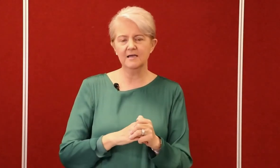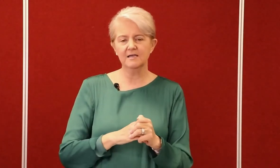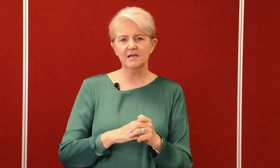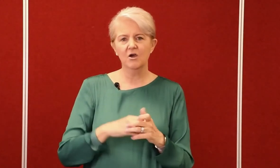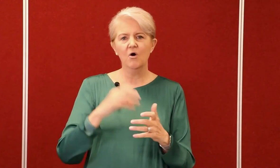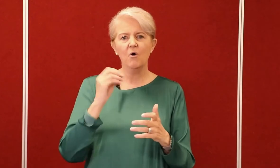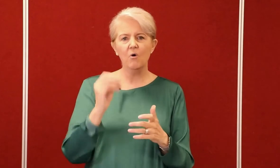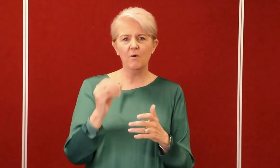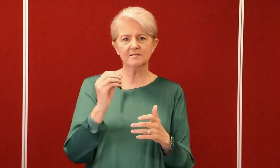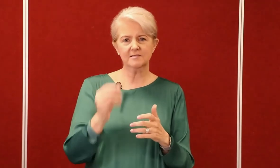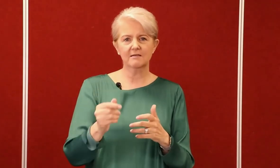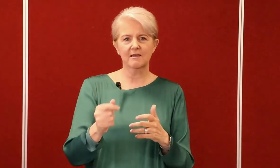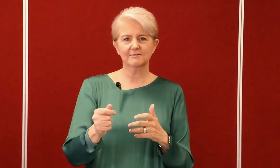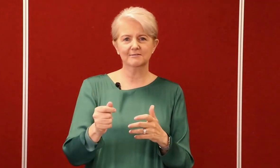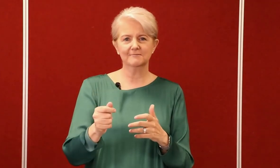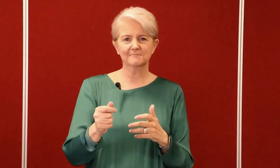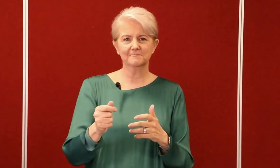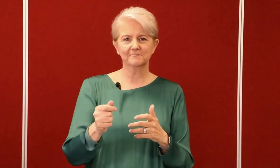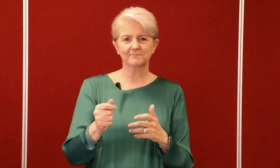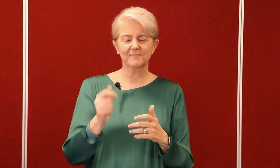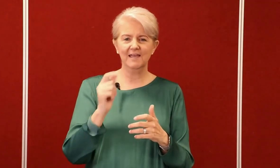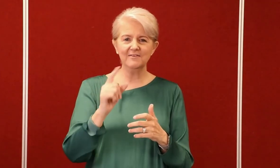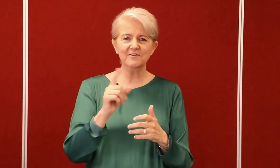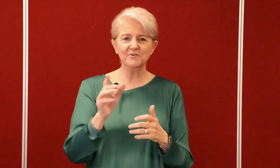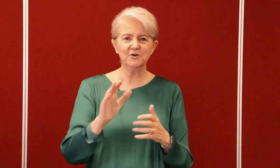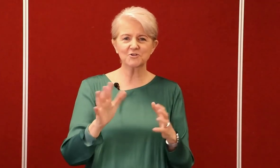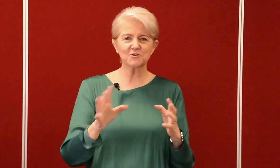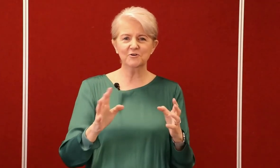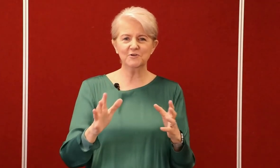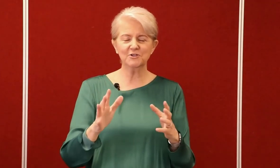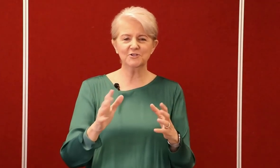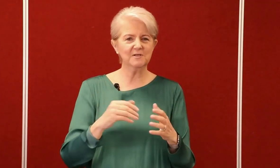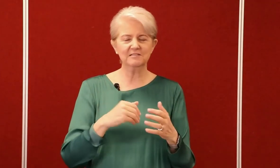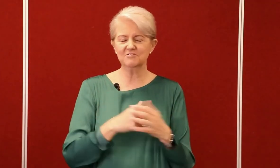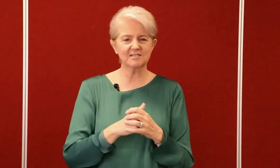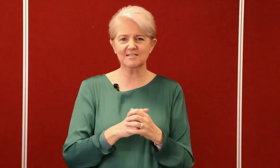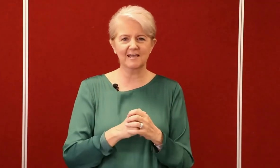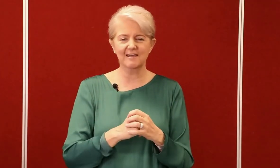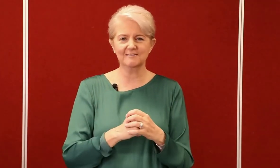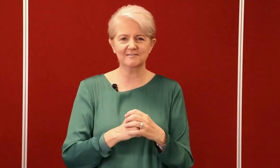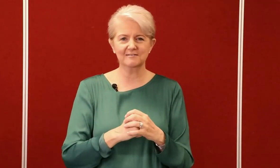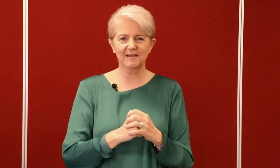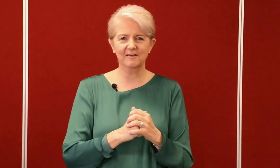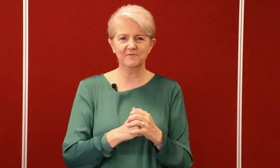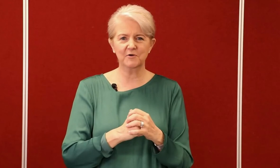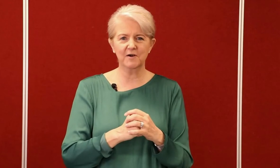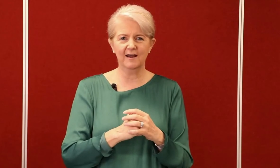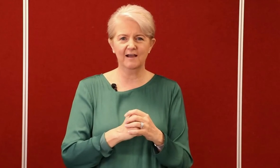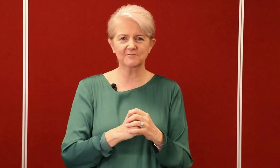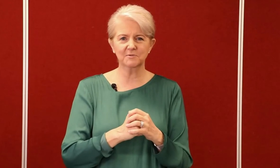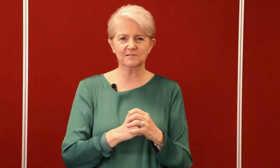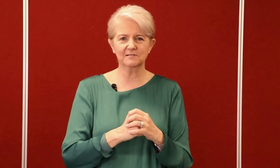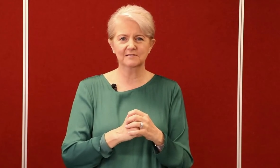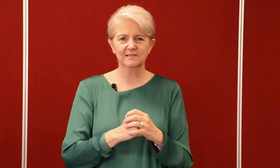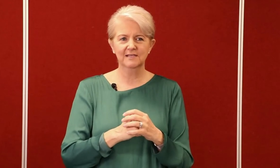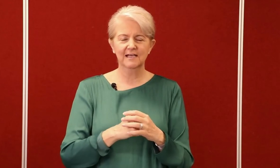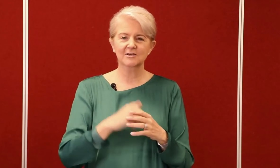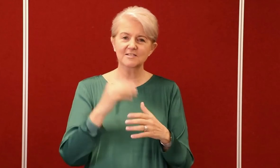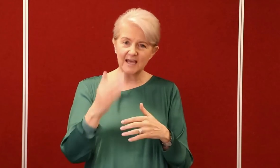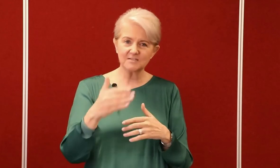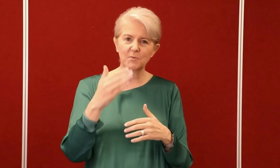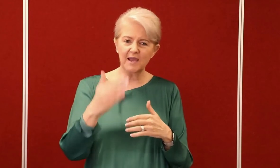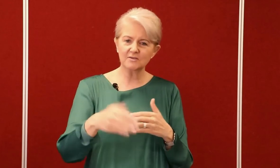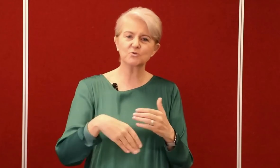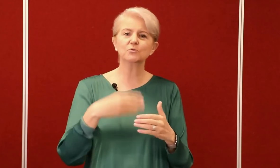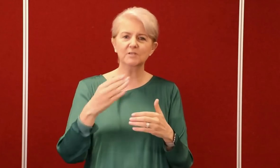remember, always say yes. Even if you're not sure if you can do it, just say yes and figure it out afterwards.